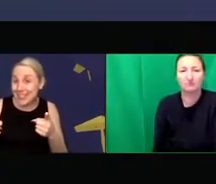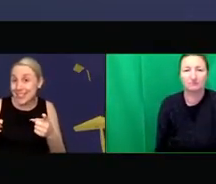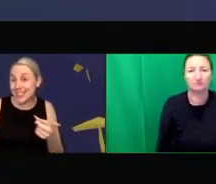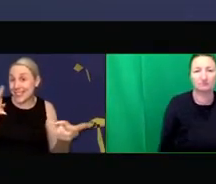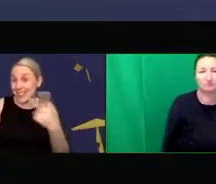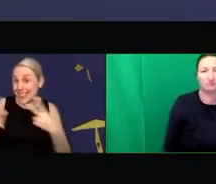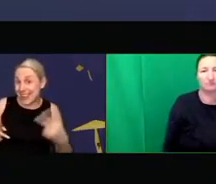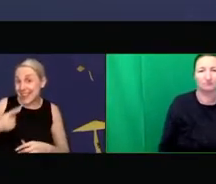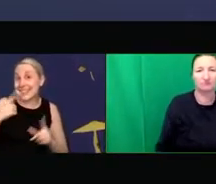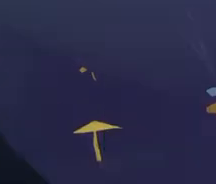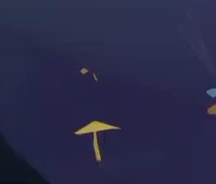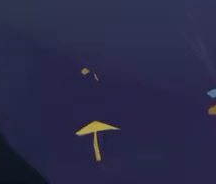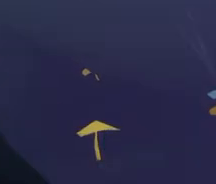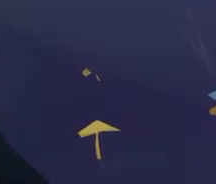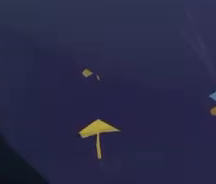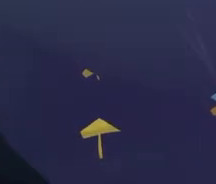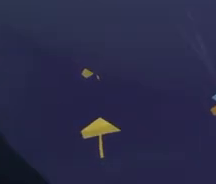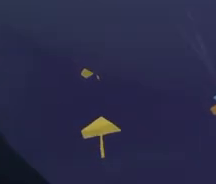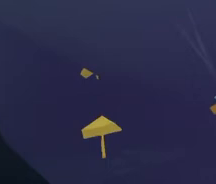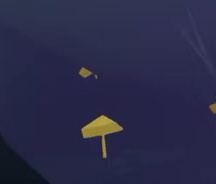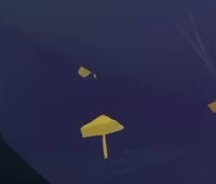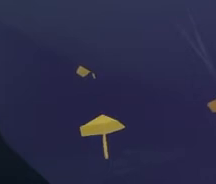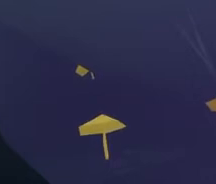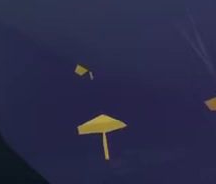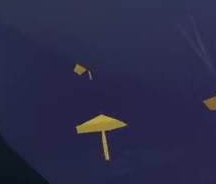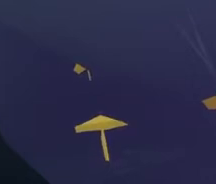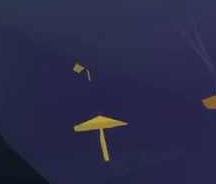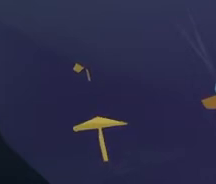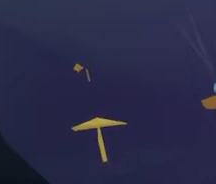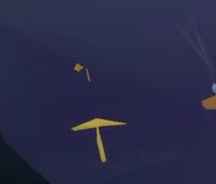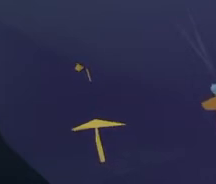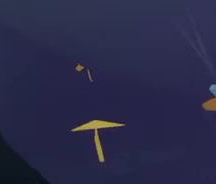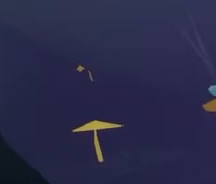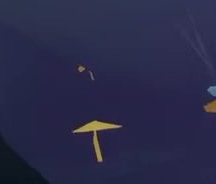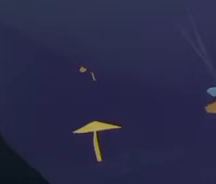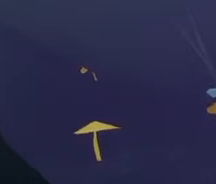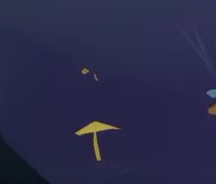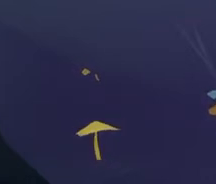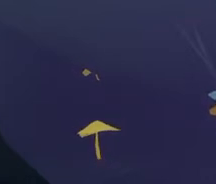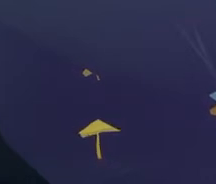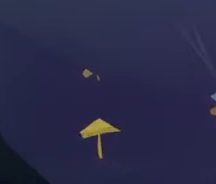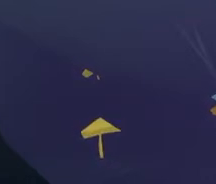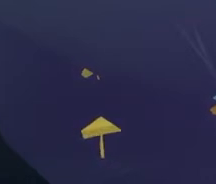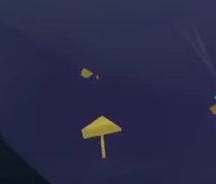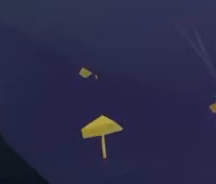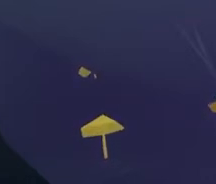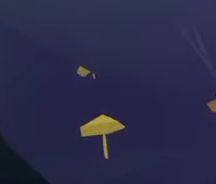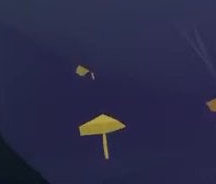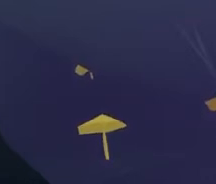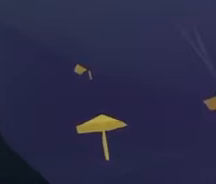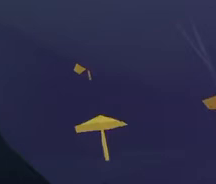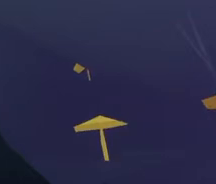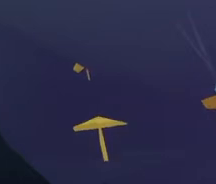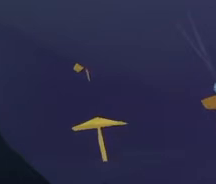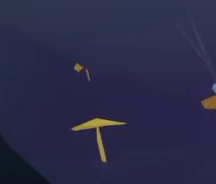Say hello. Share your favorite number. Yeah. For your amazing work on this. We want to thank Laith Benkeda for advising